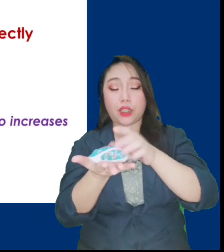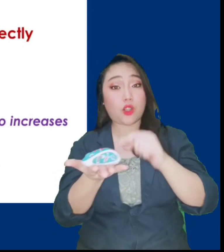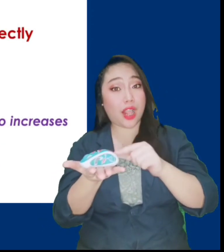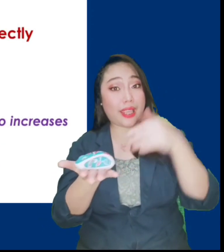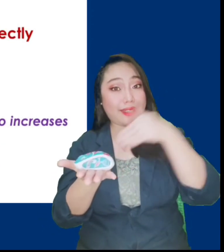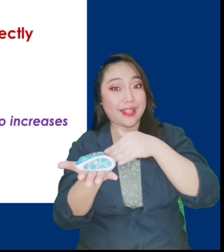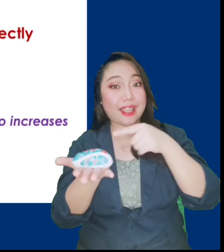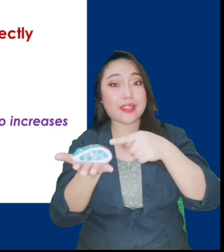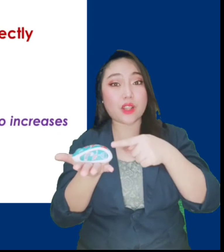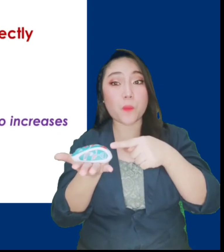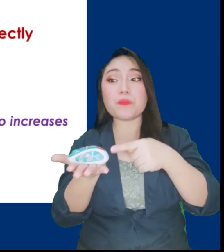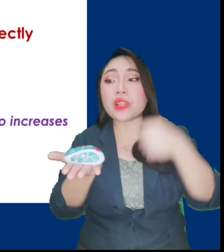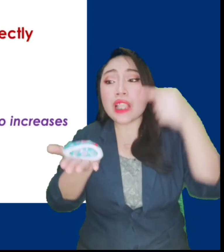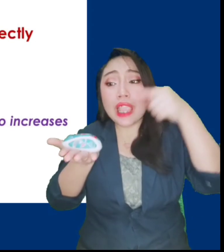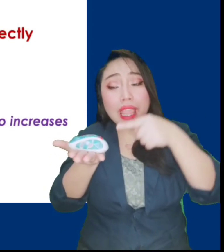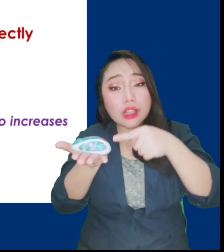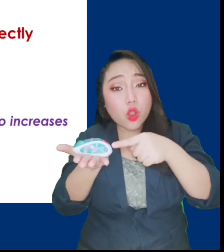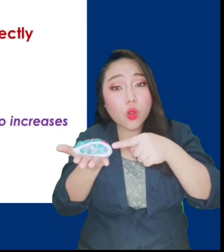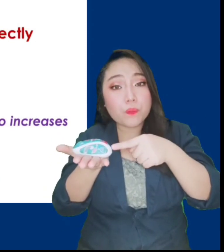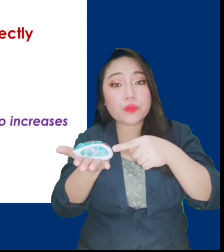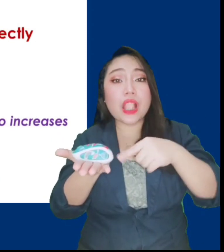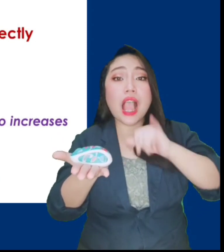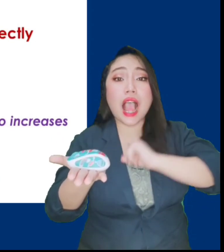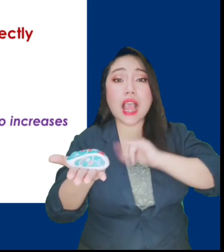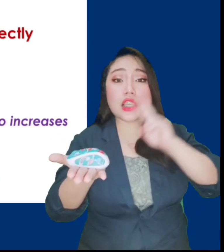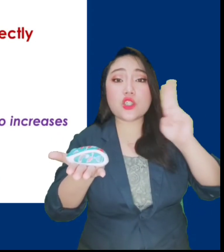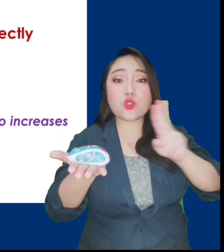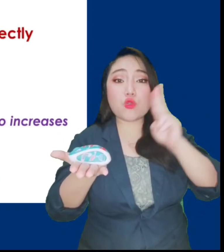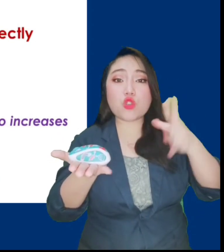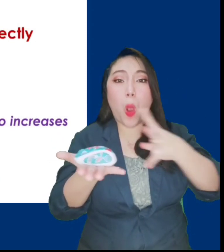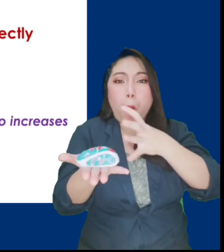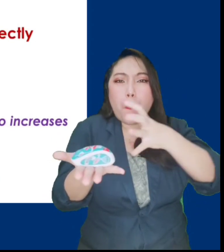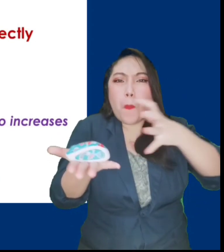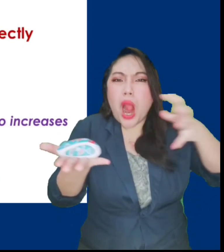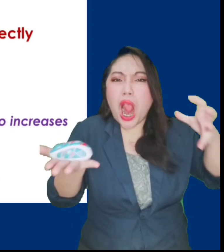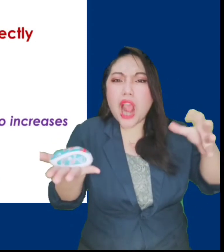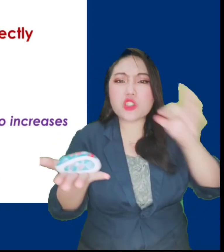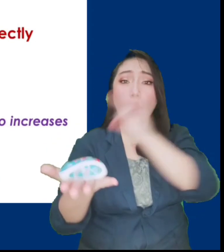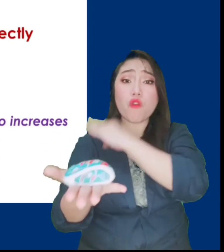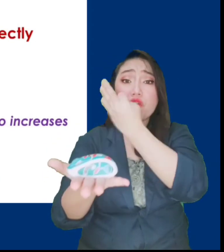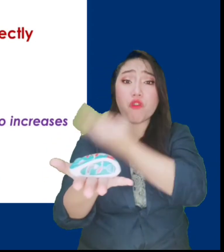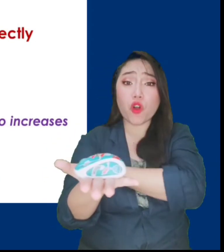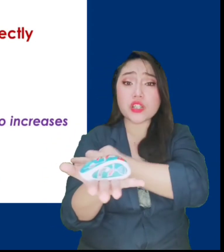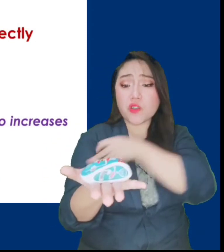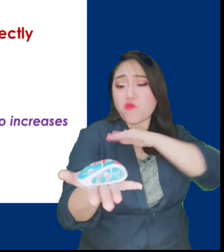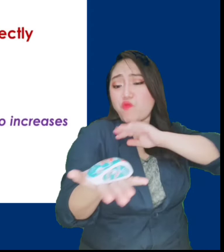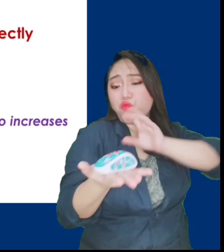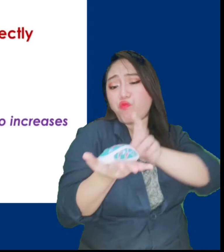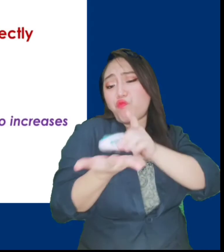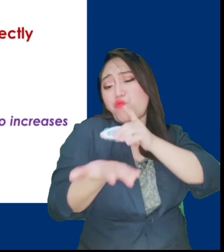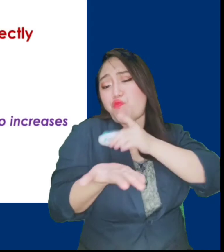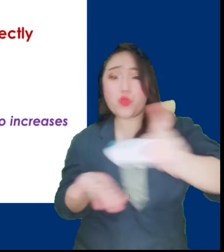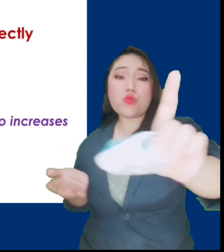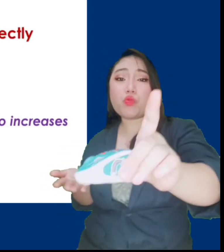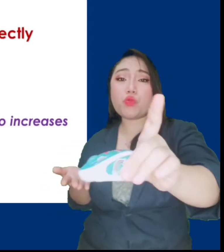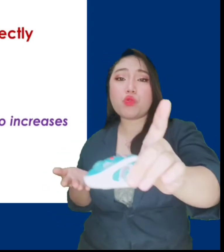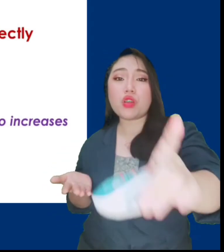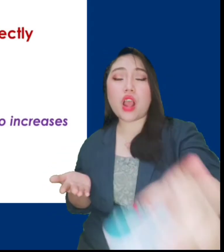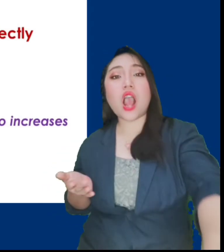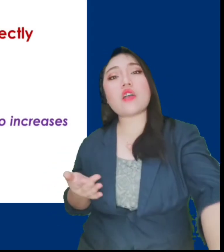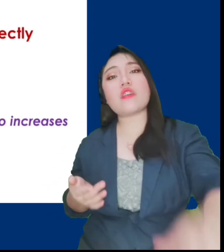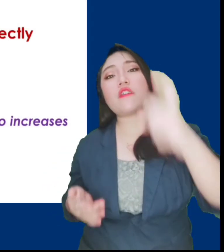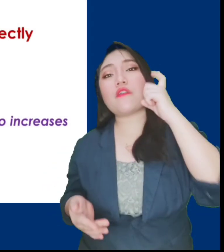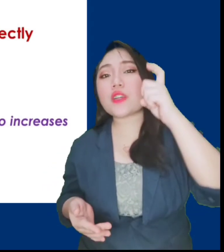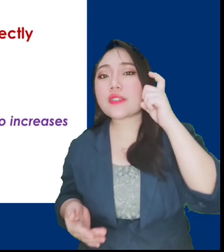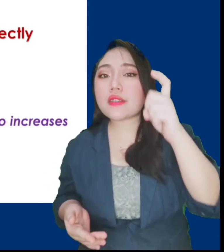So that means like this. You look at this mouse. If I will be using a great force on this mouse, then it will